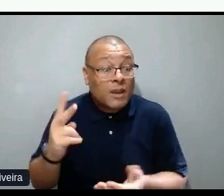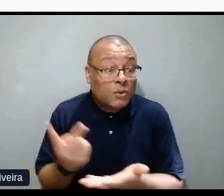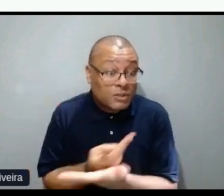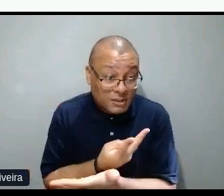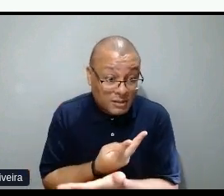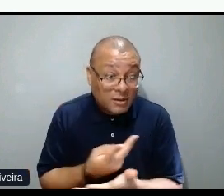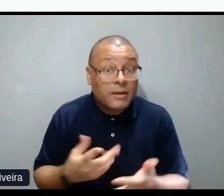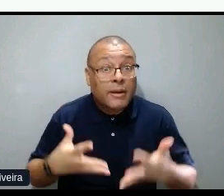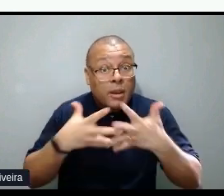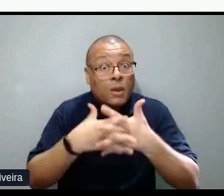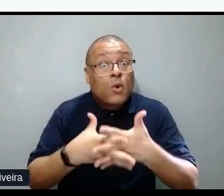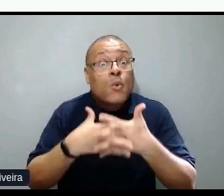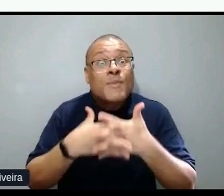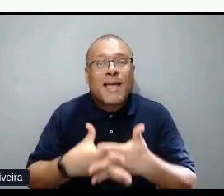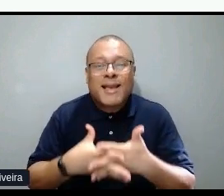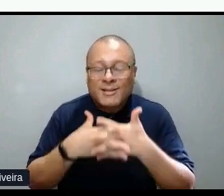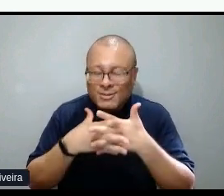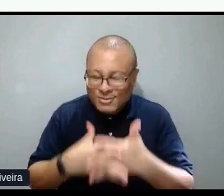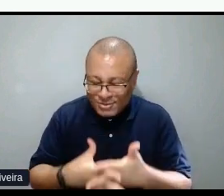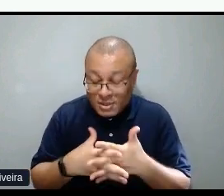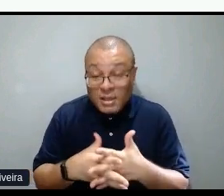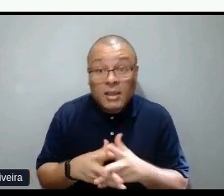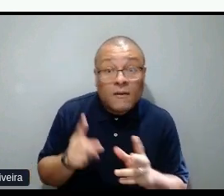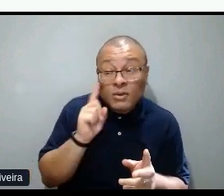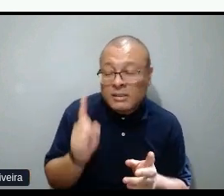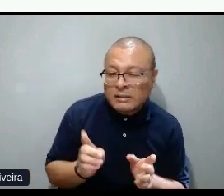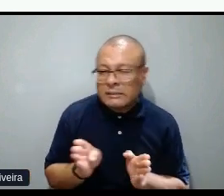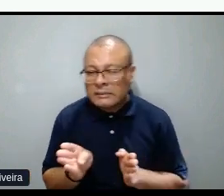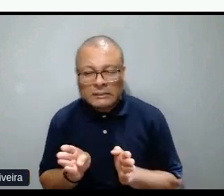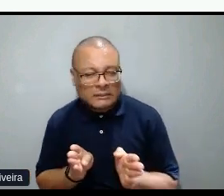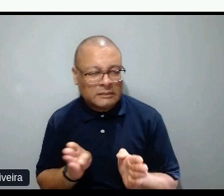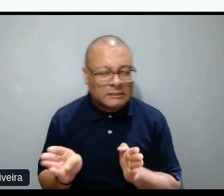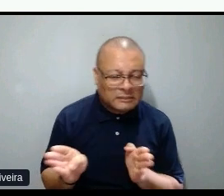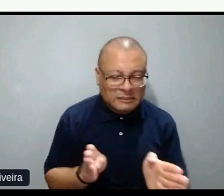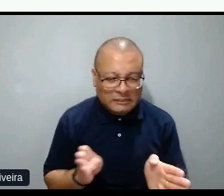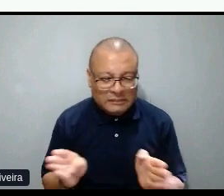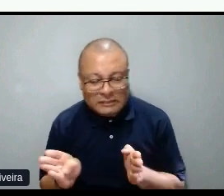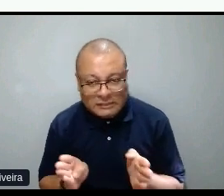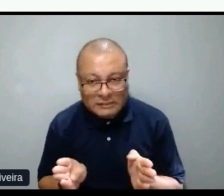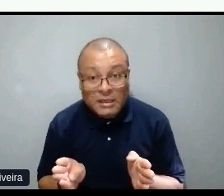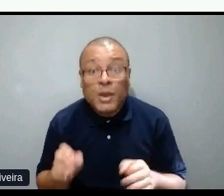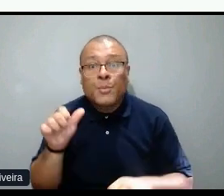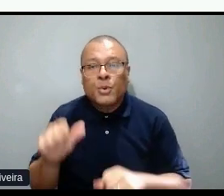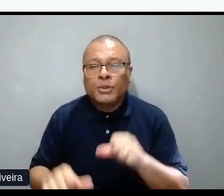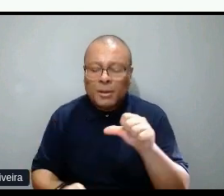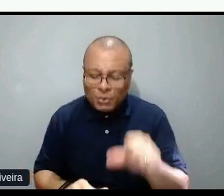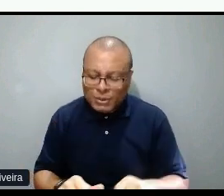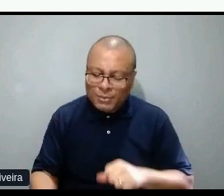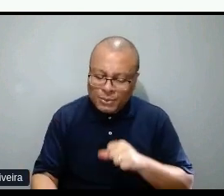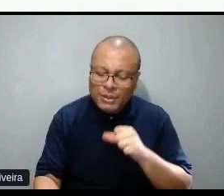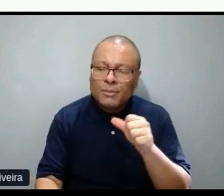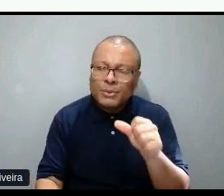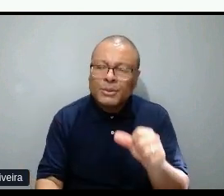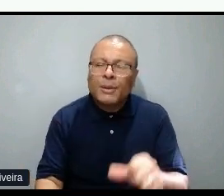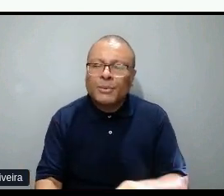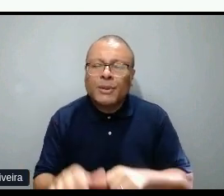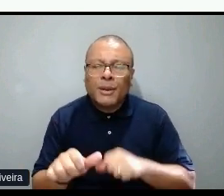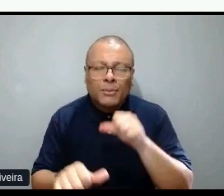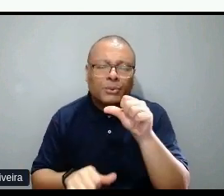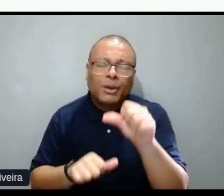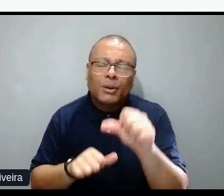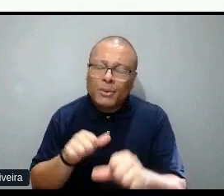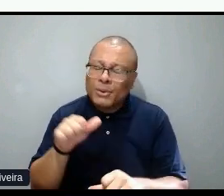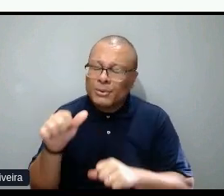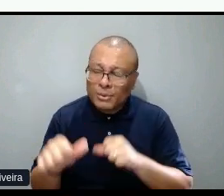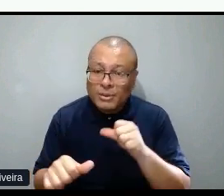It's very complex and it's ambiguous. So things might change all the time. And for to